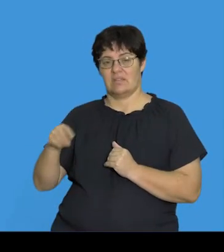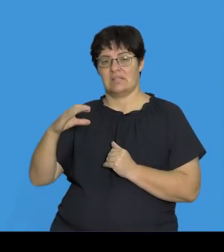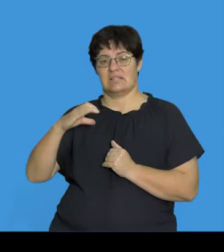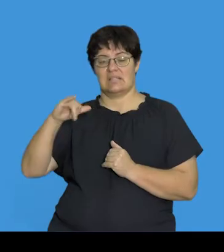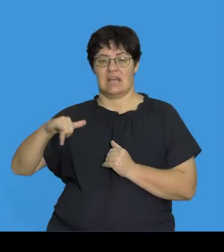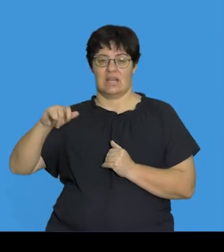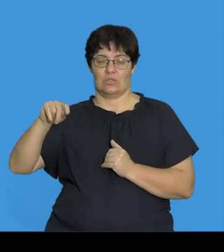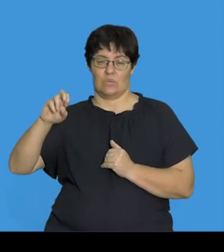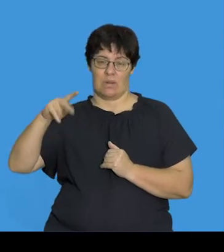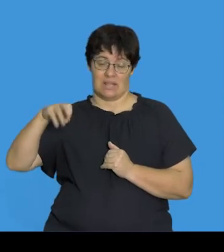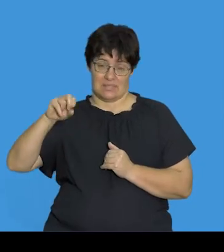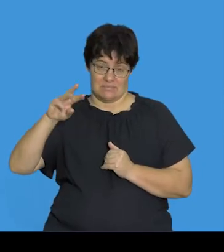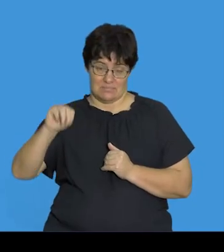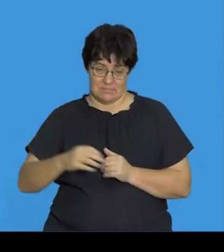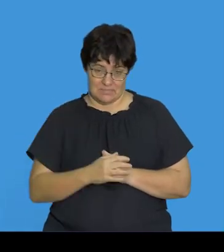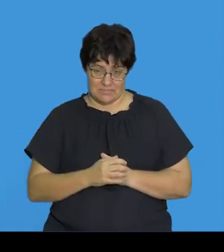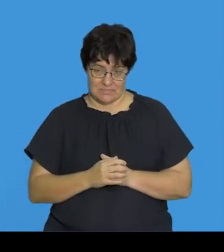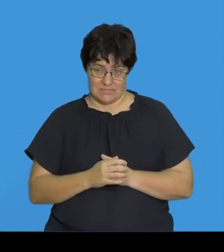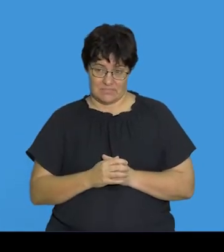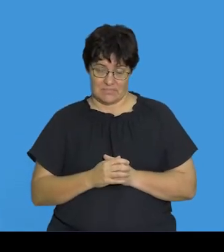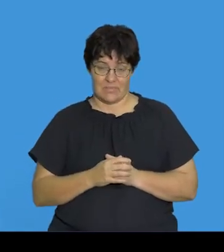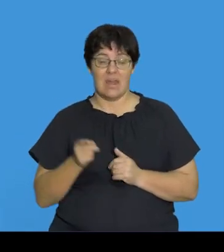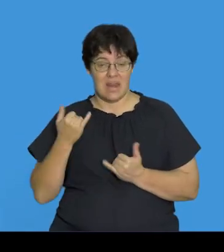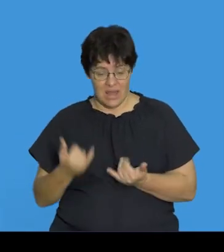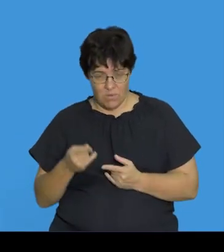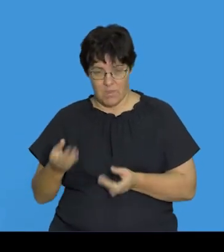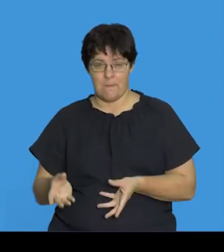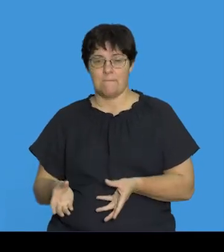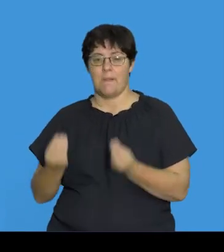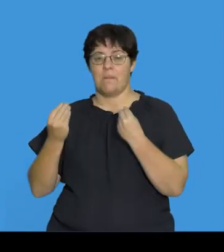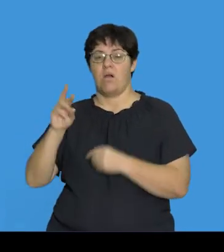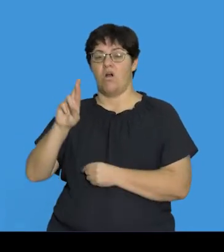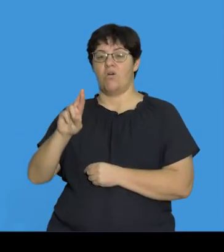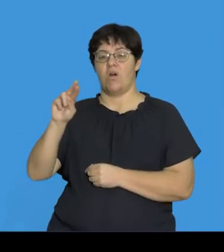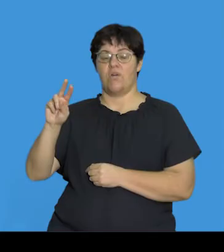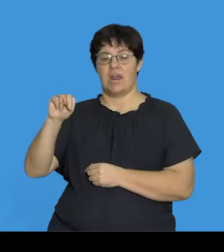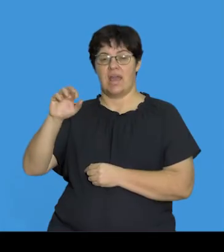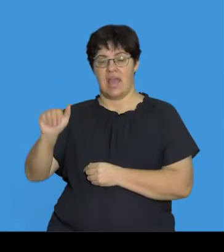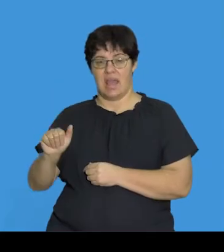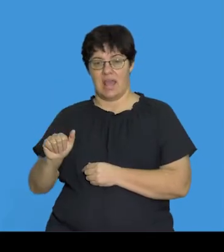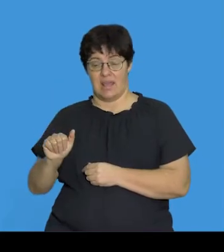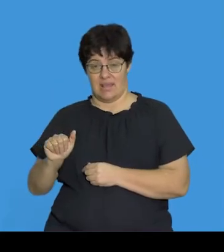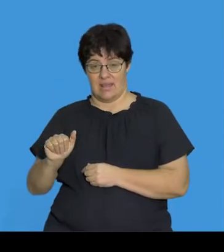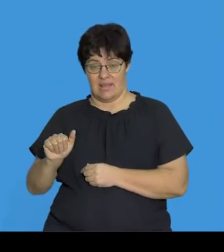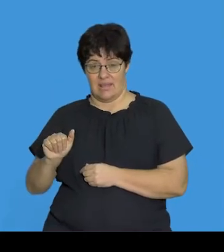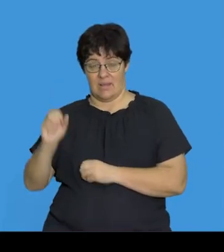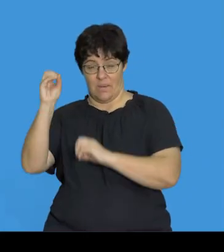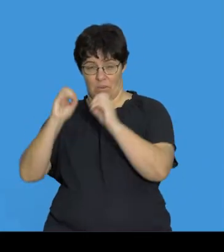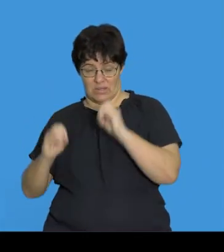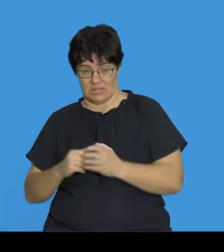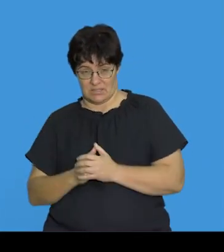it moves into the cytoplasm where you have the rRNA molecules.